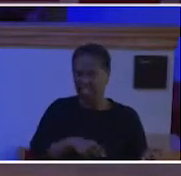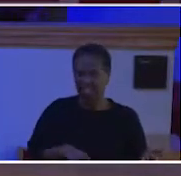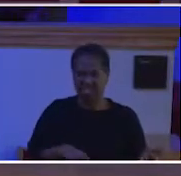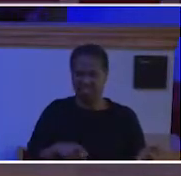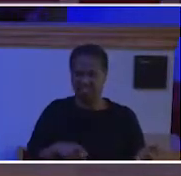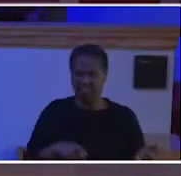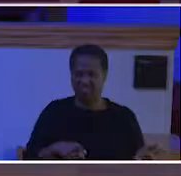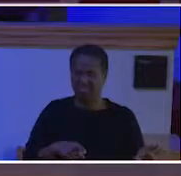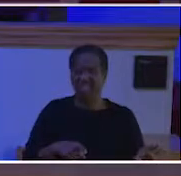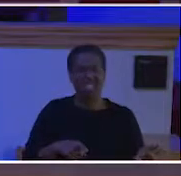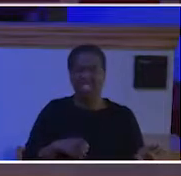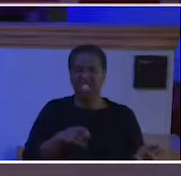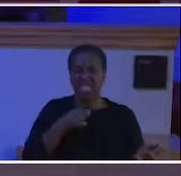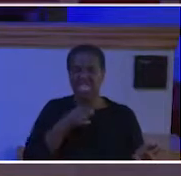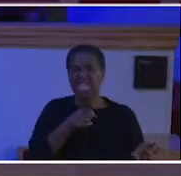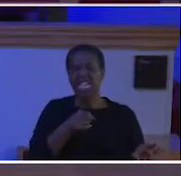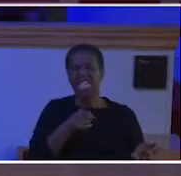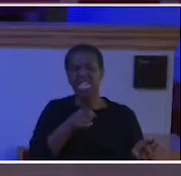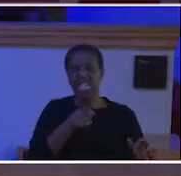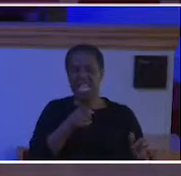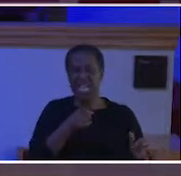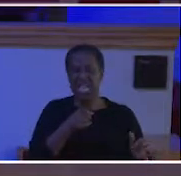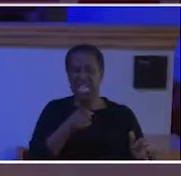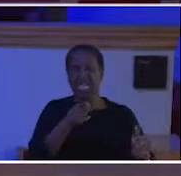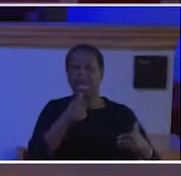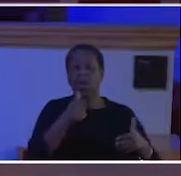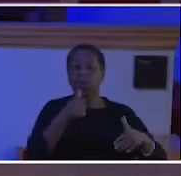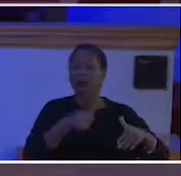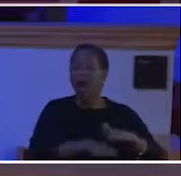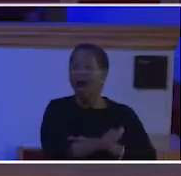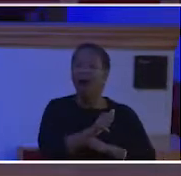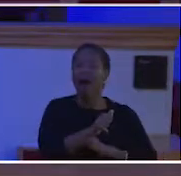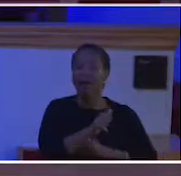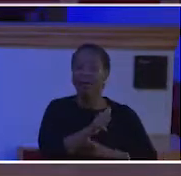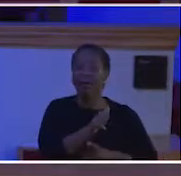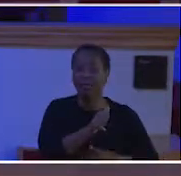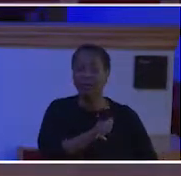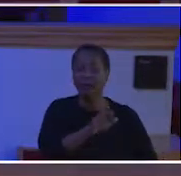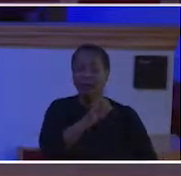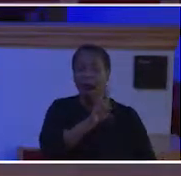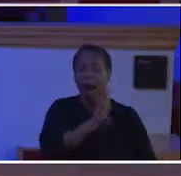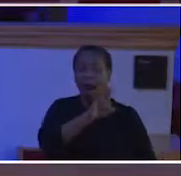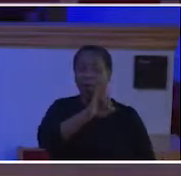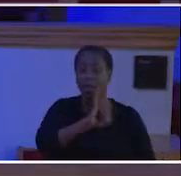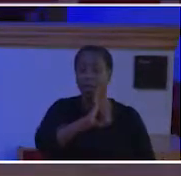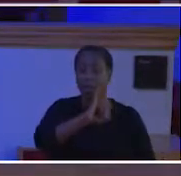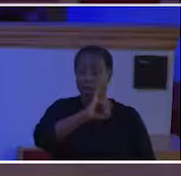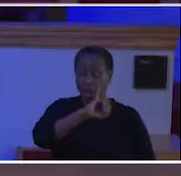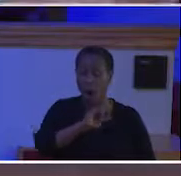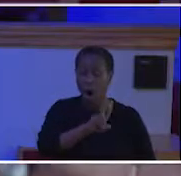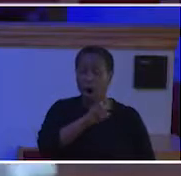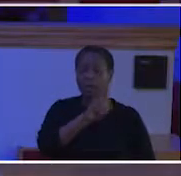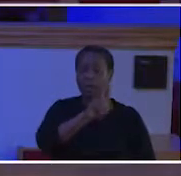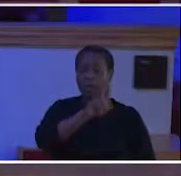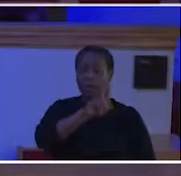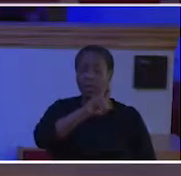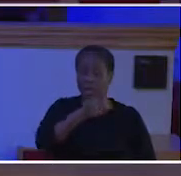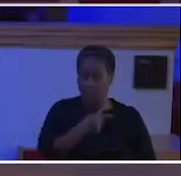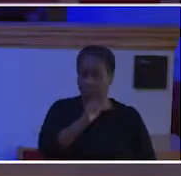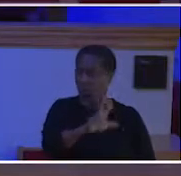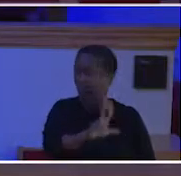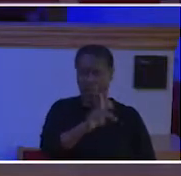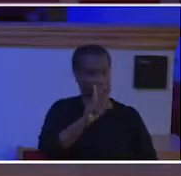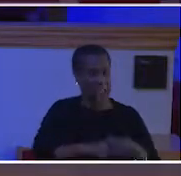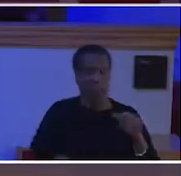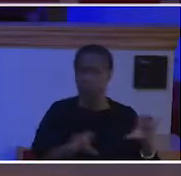round, under the shadow of Washington's savior, RG3, who hadn't been able to